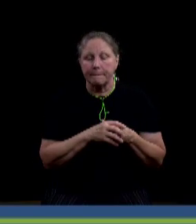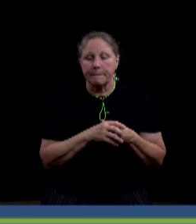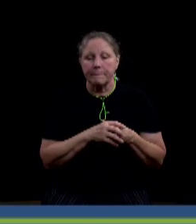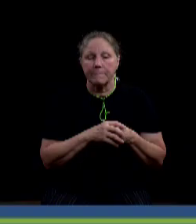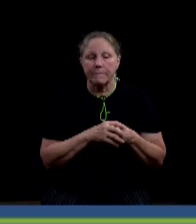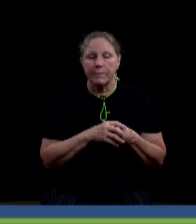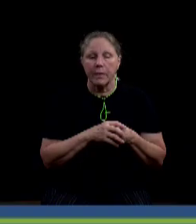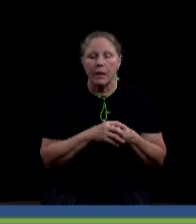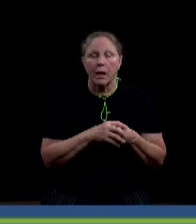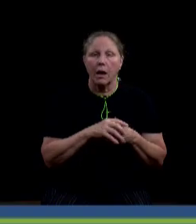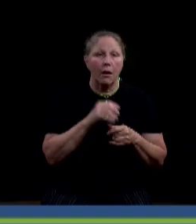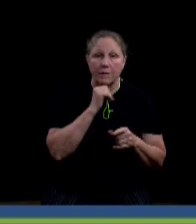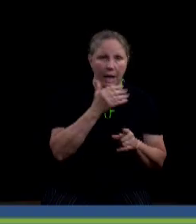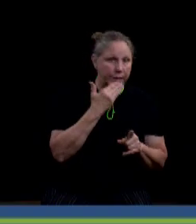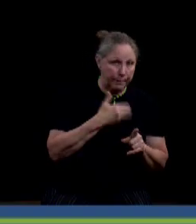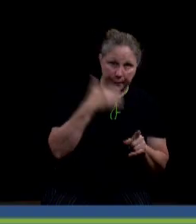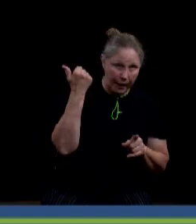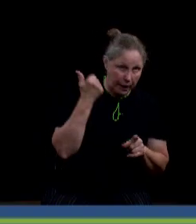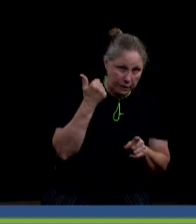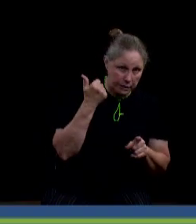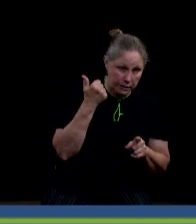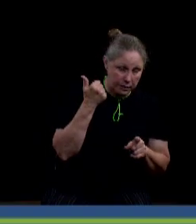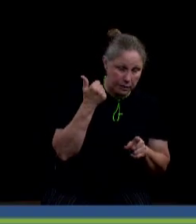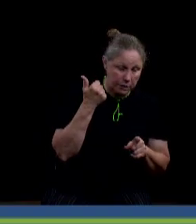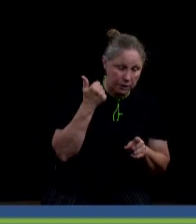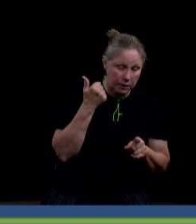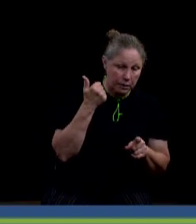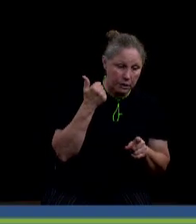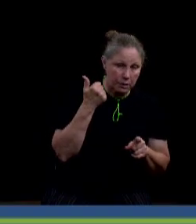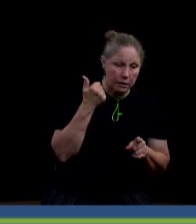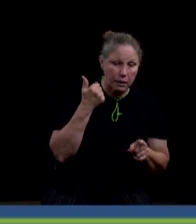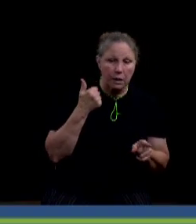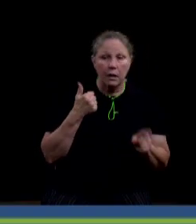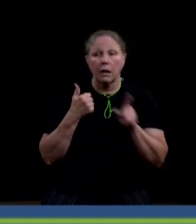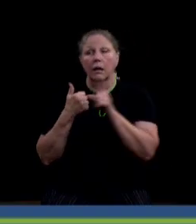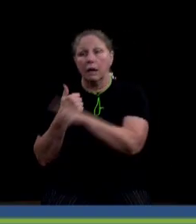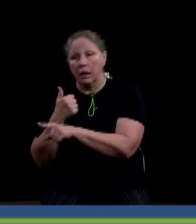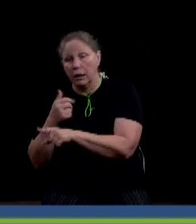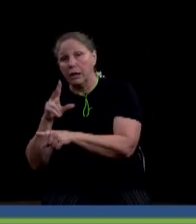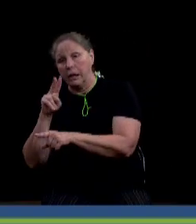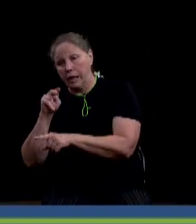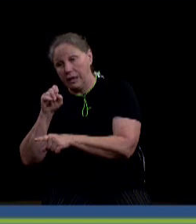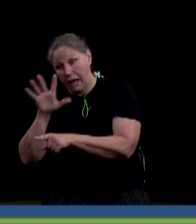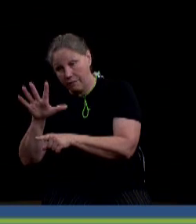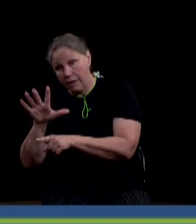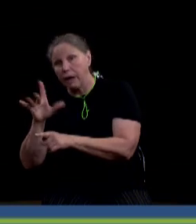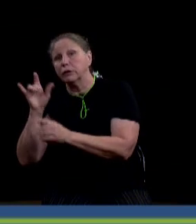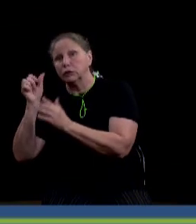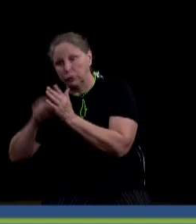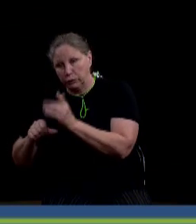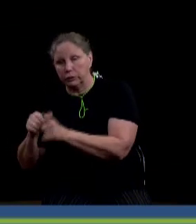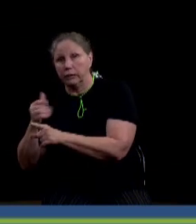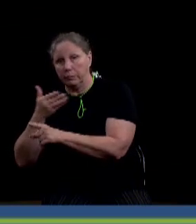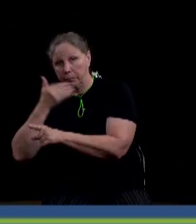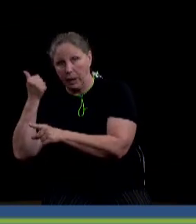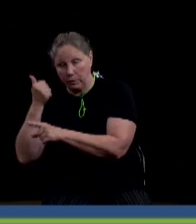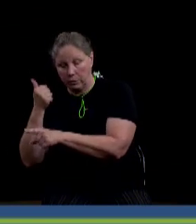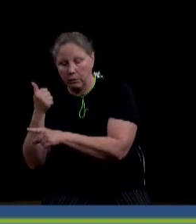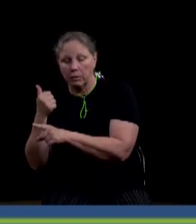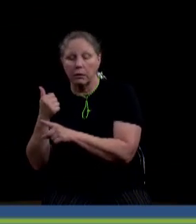filters than the surgical mask or the N95 mask. They are not